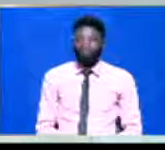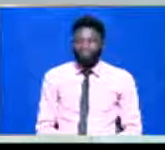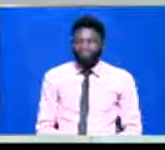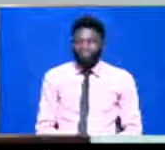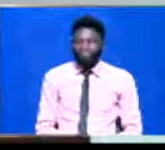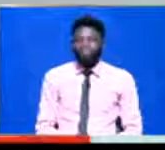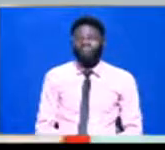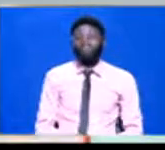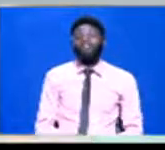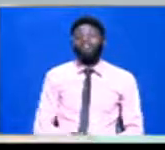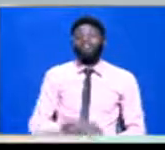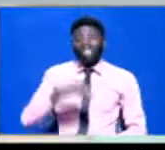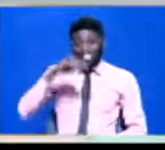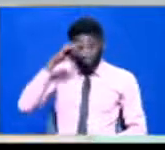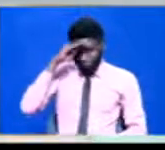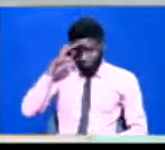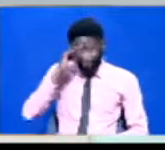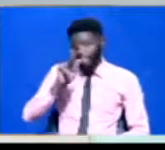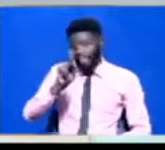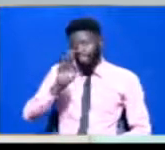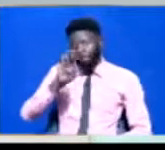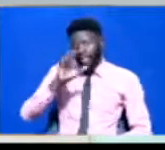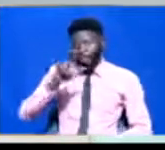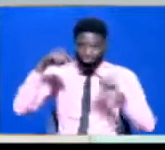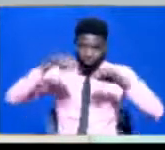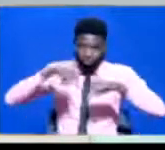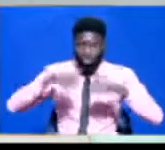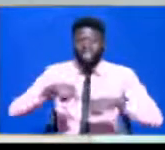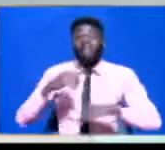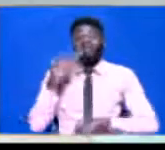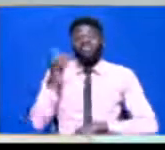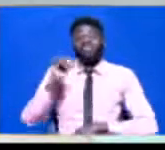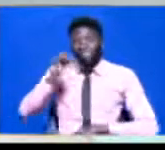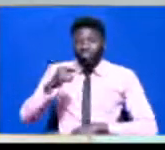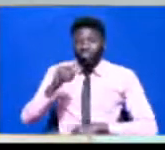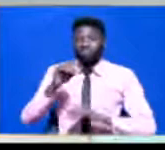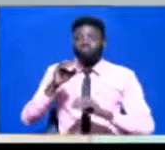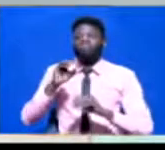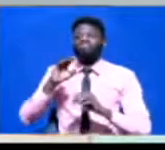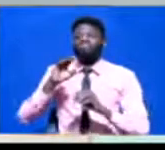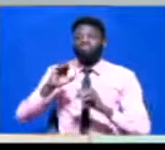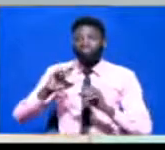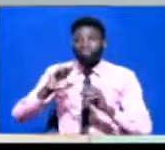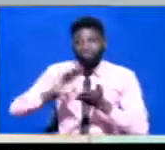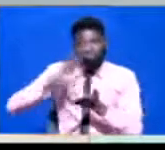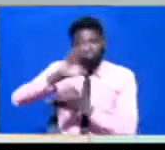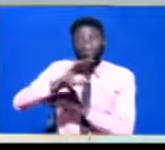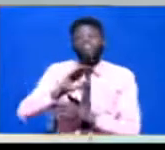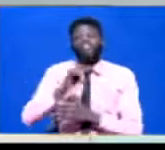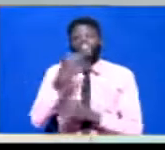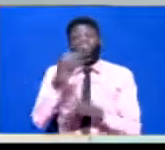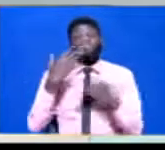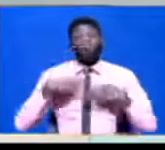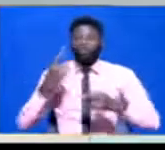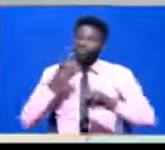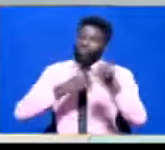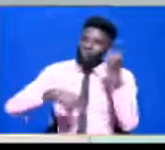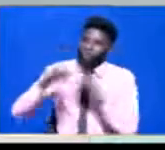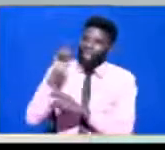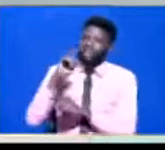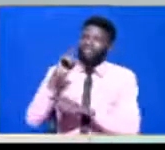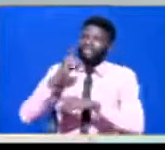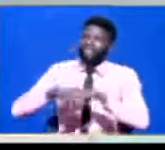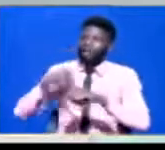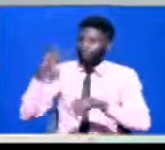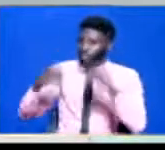Breweries Limited KBL has today awarded ₦500,000 to three winners of the Team Kenya Travel Kit Design Competition that was organized